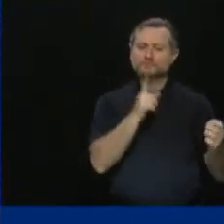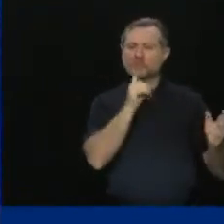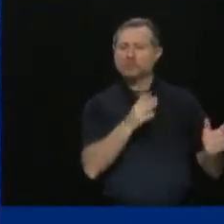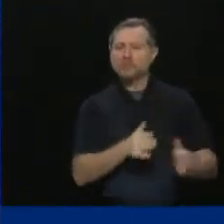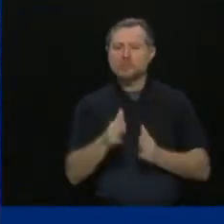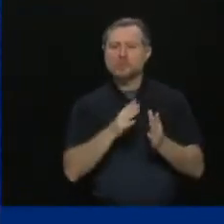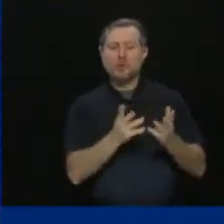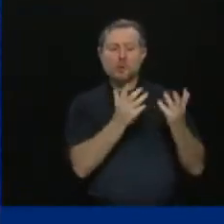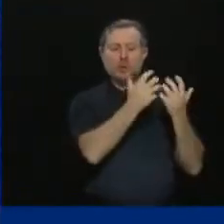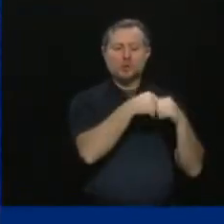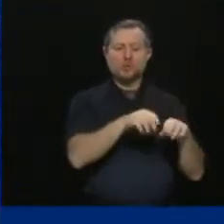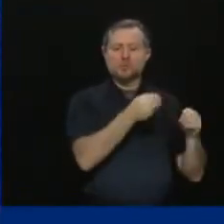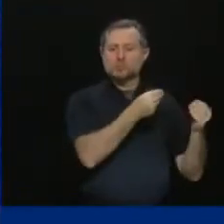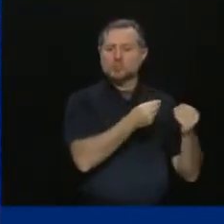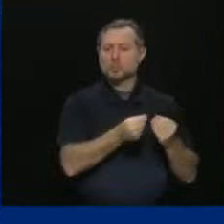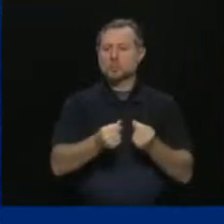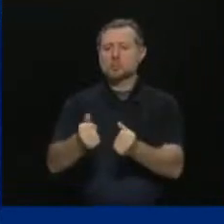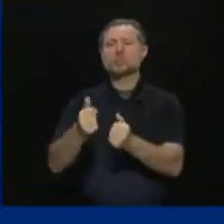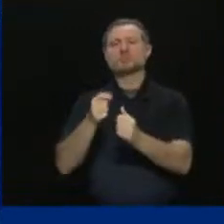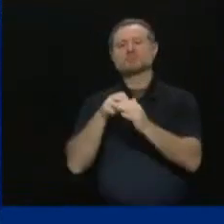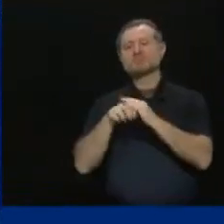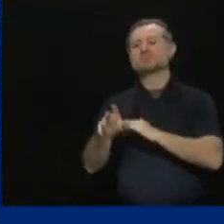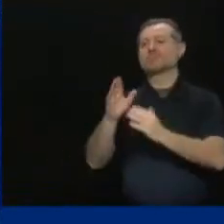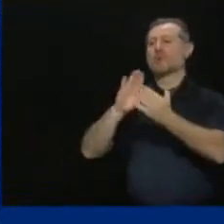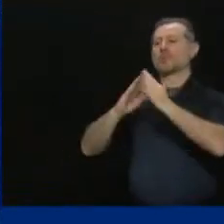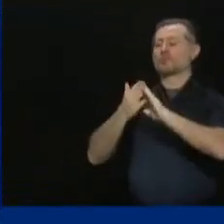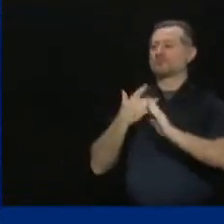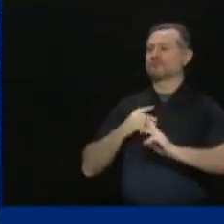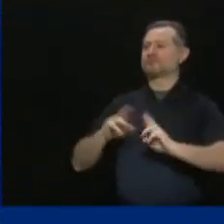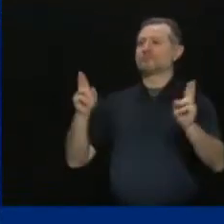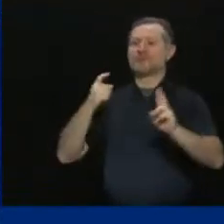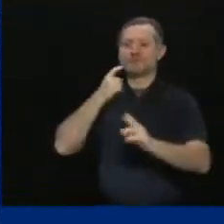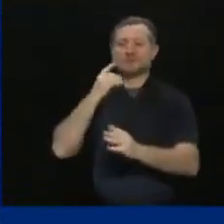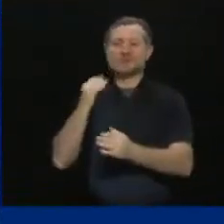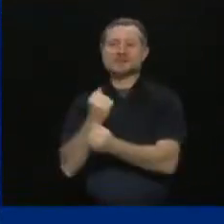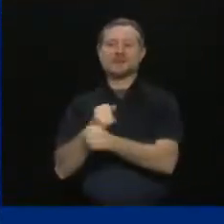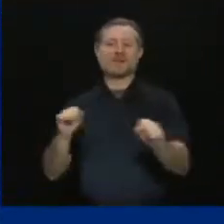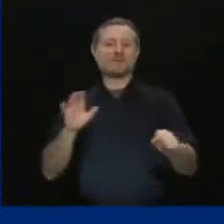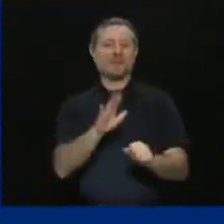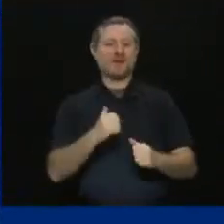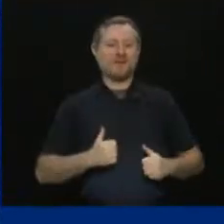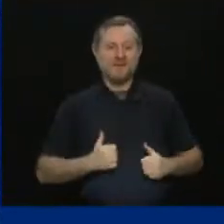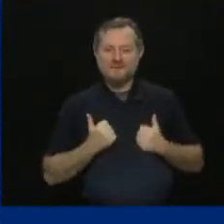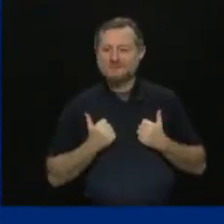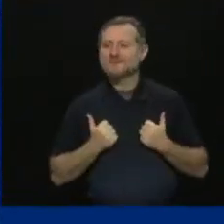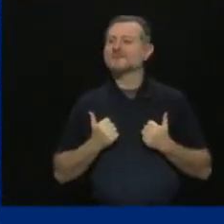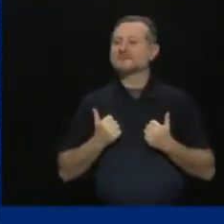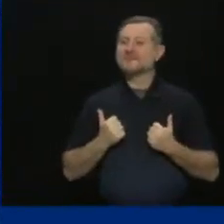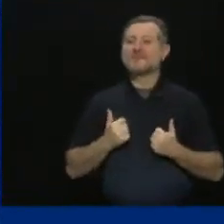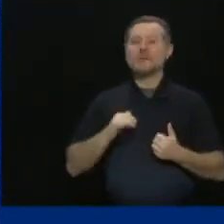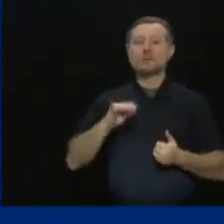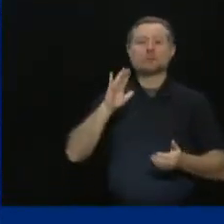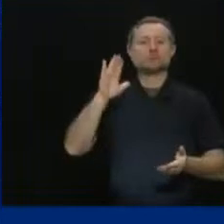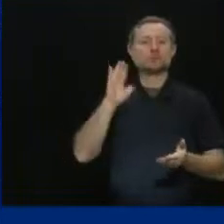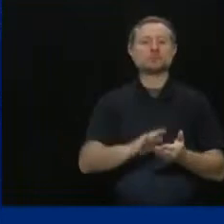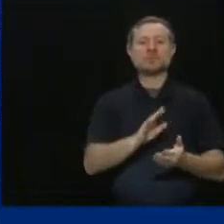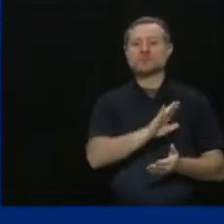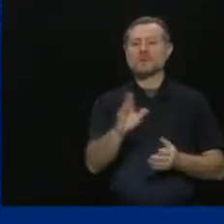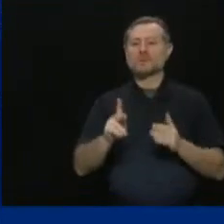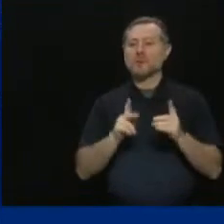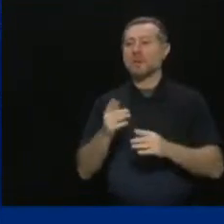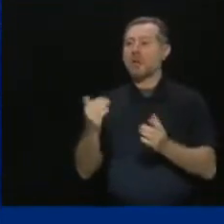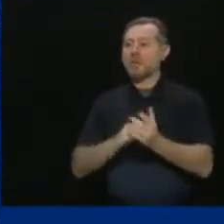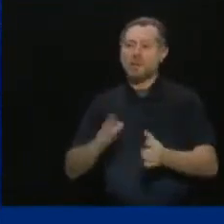into society, we will save lives. We will reduce recidivism, and along the way, we will probably